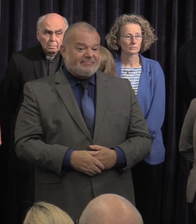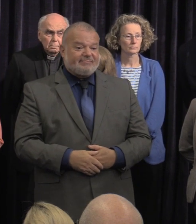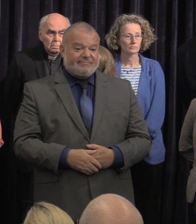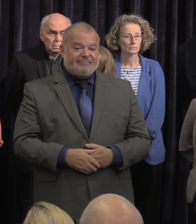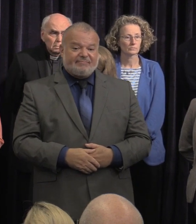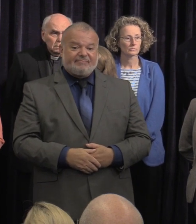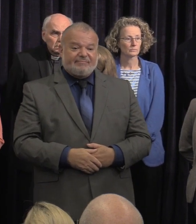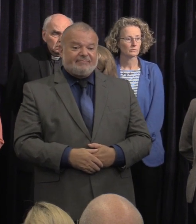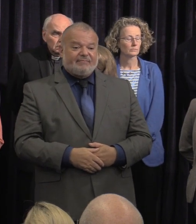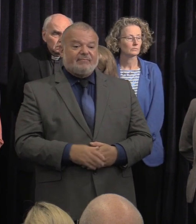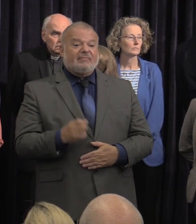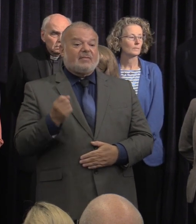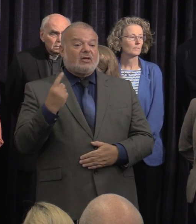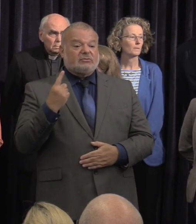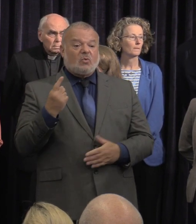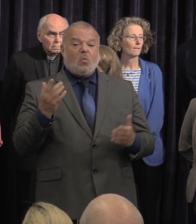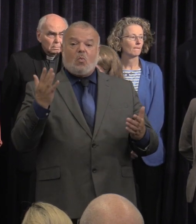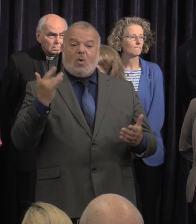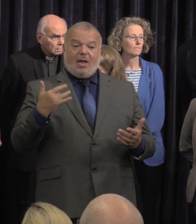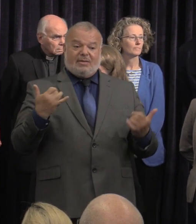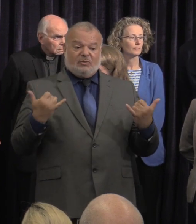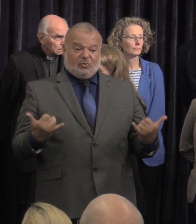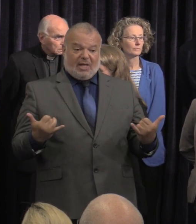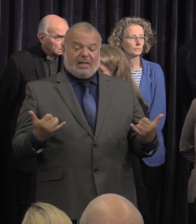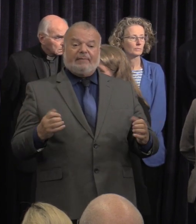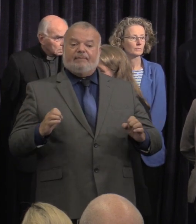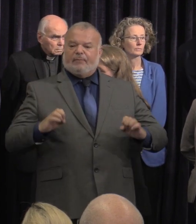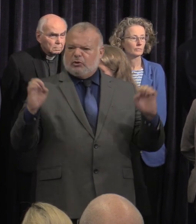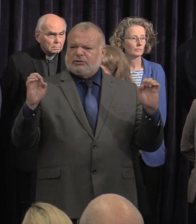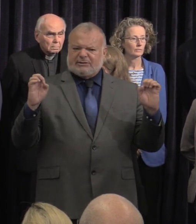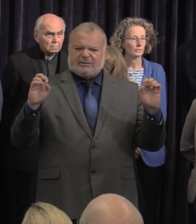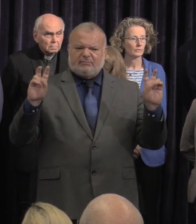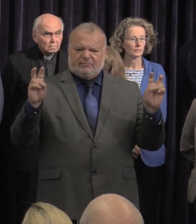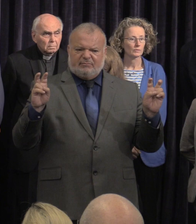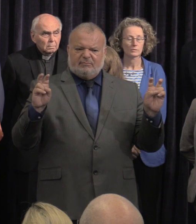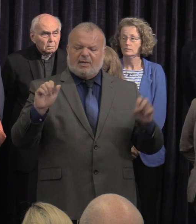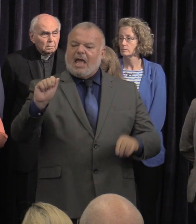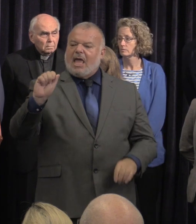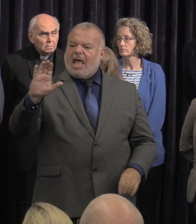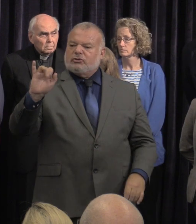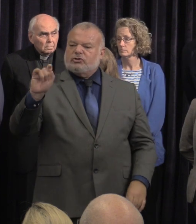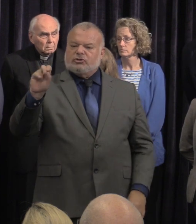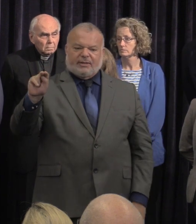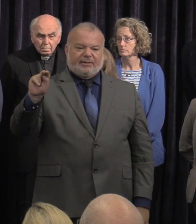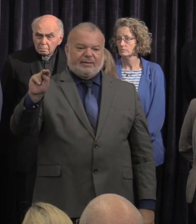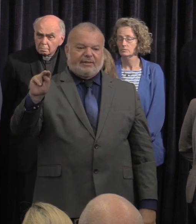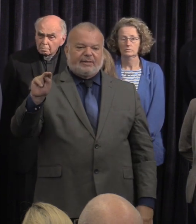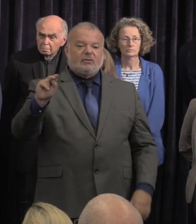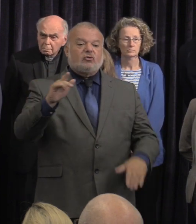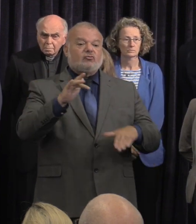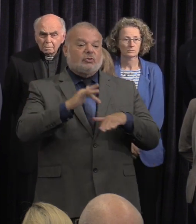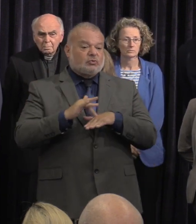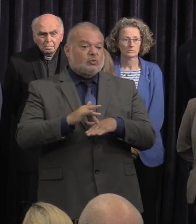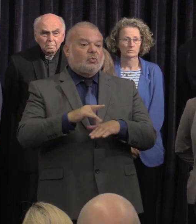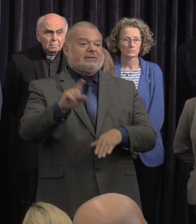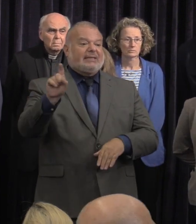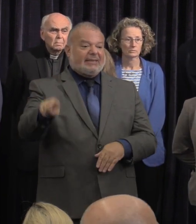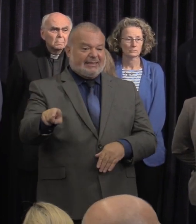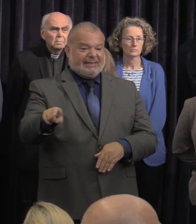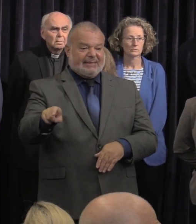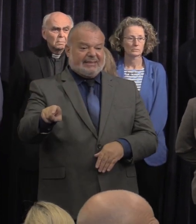But the call today is for action and resources from the federal government.